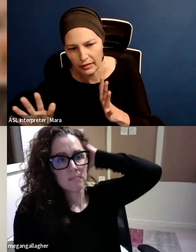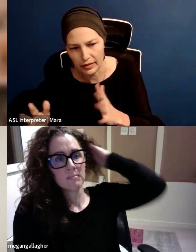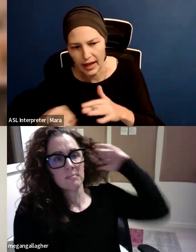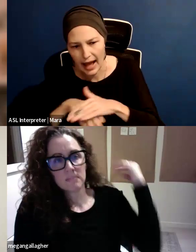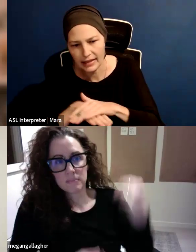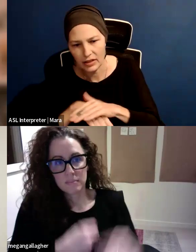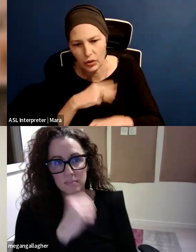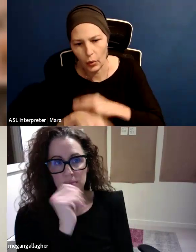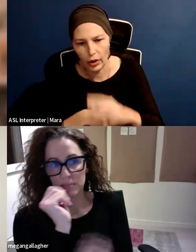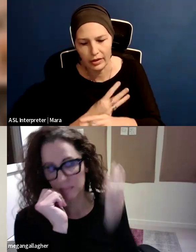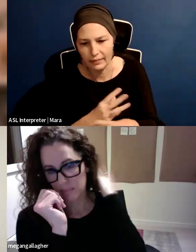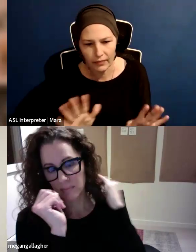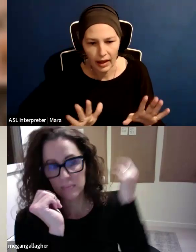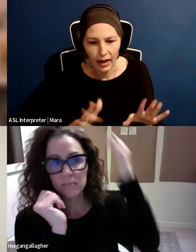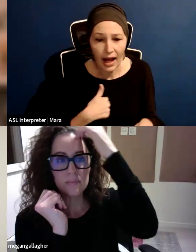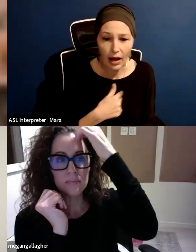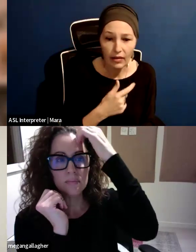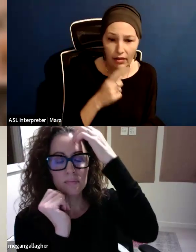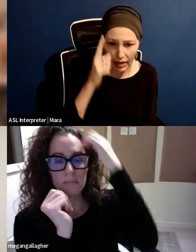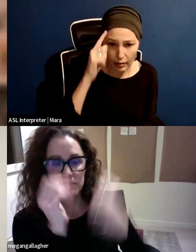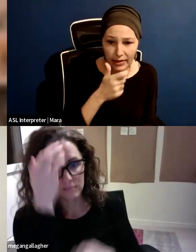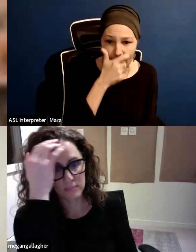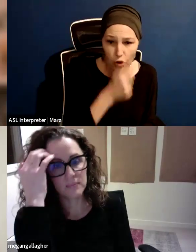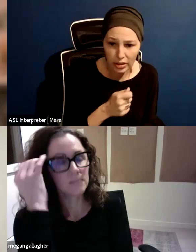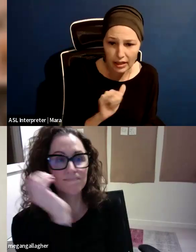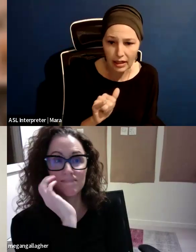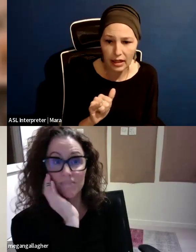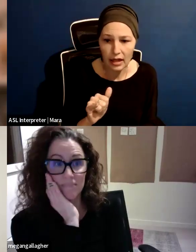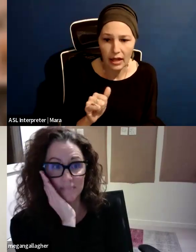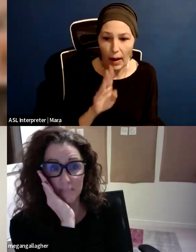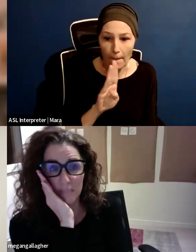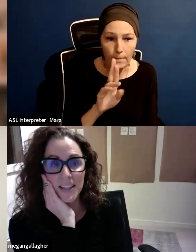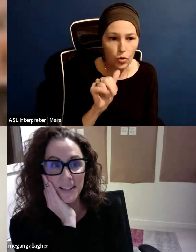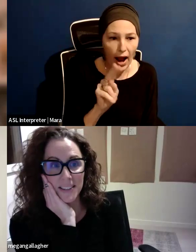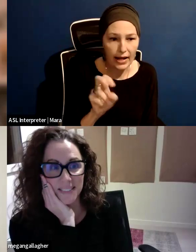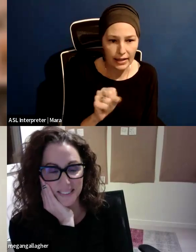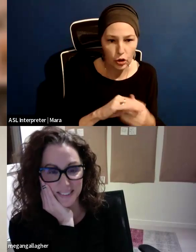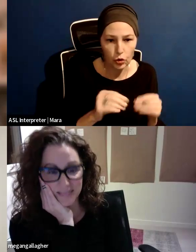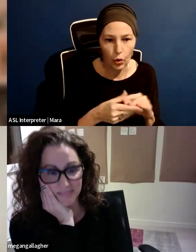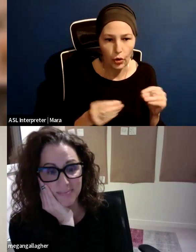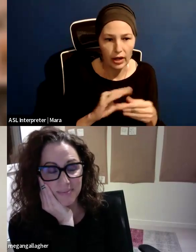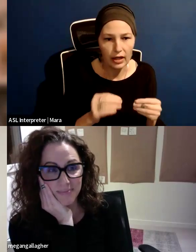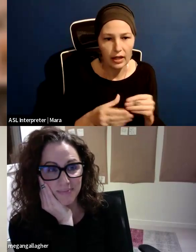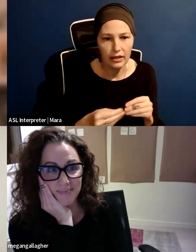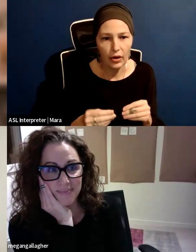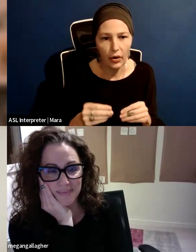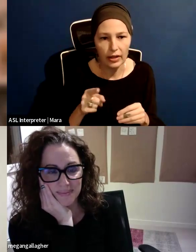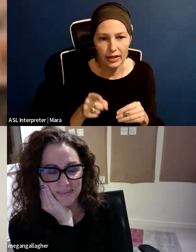is his problem in the story isn't his disability. It's his